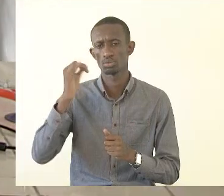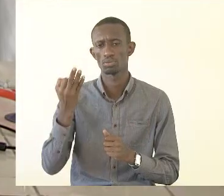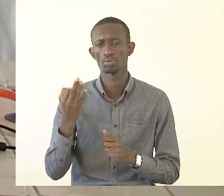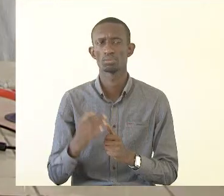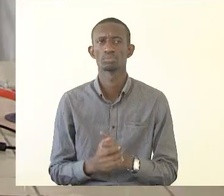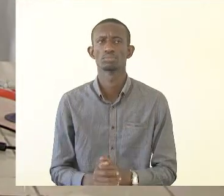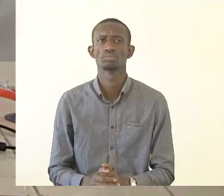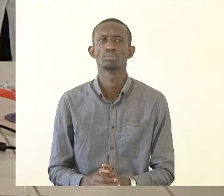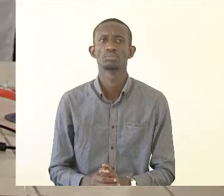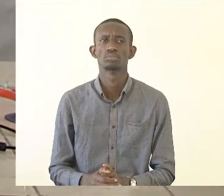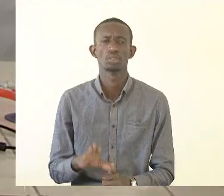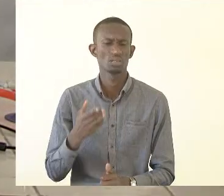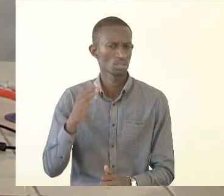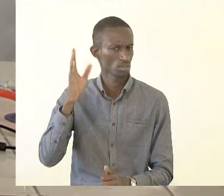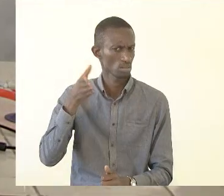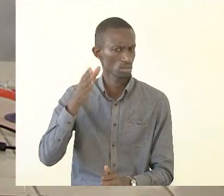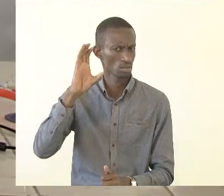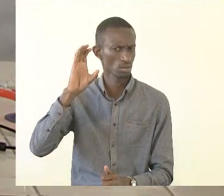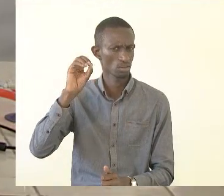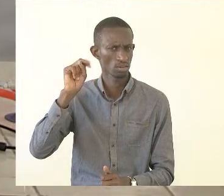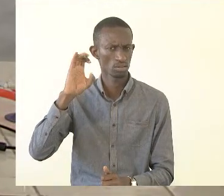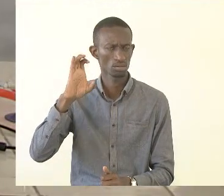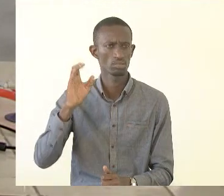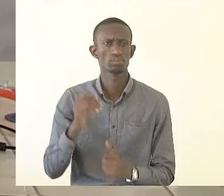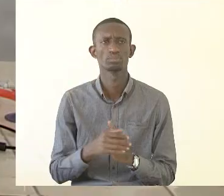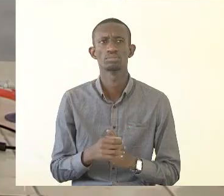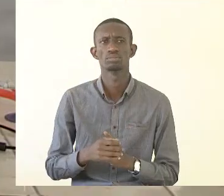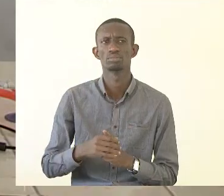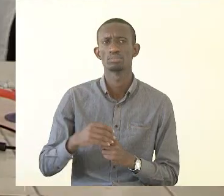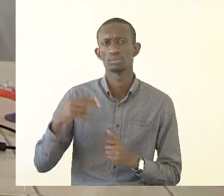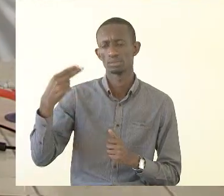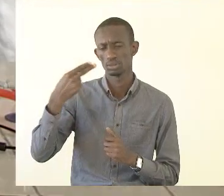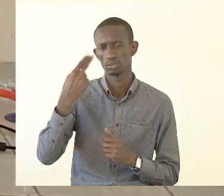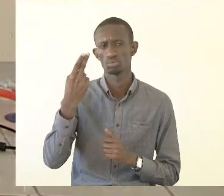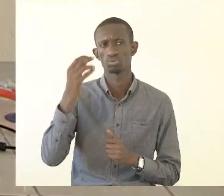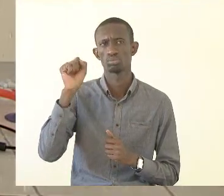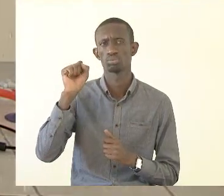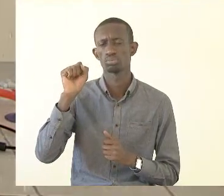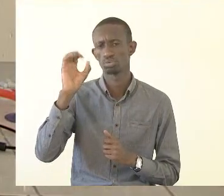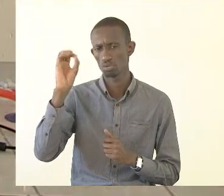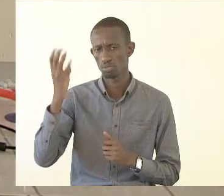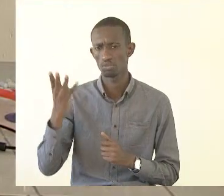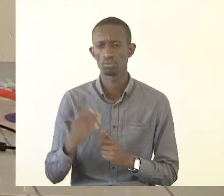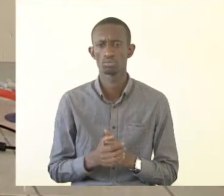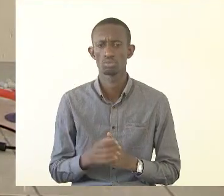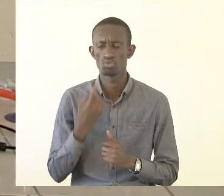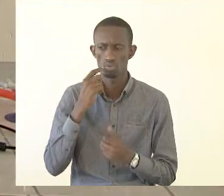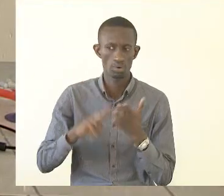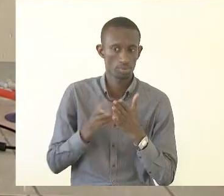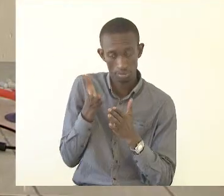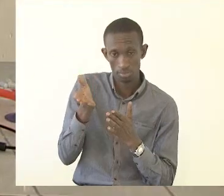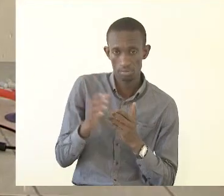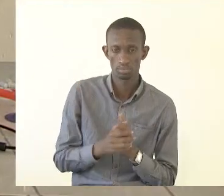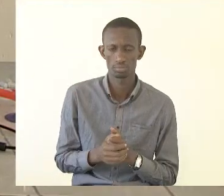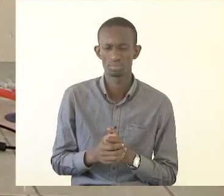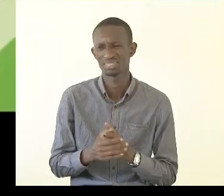and even concentrated sulfuric acid used as a reagent, though it is also used as